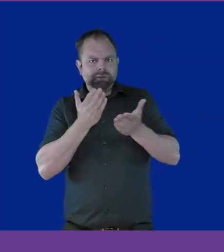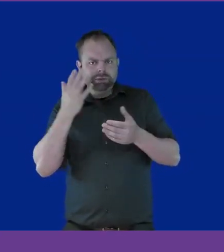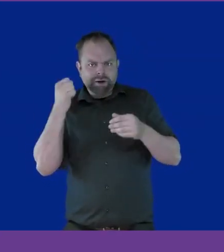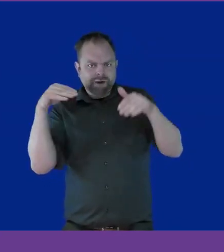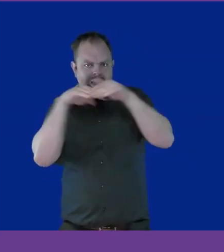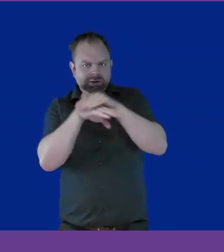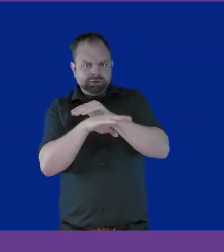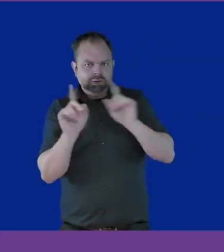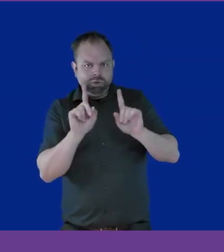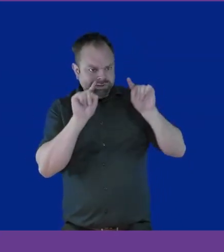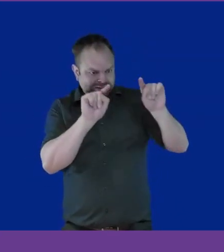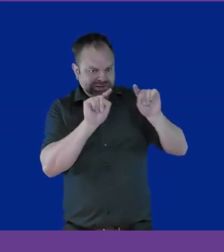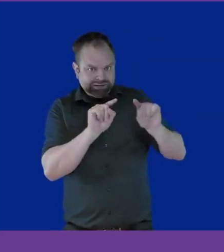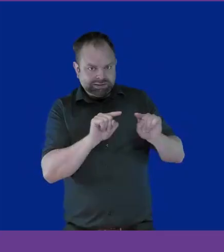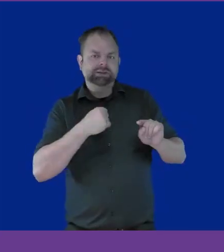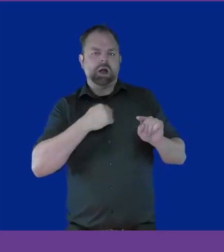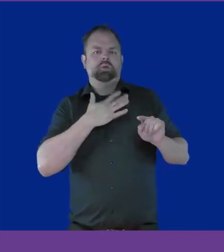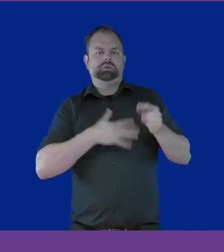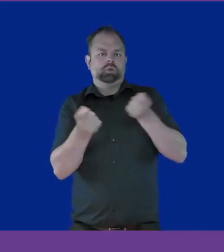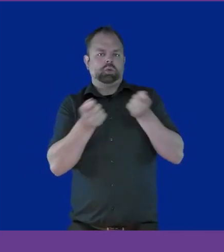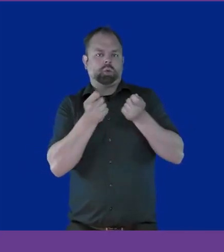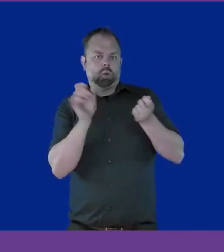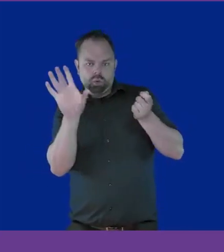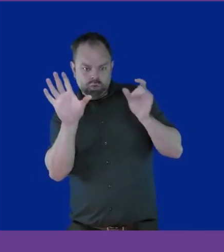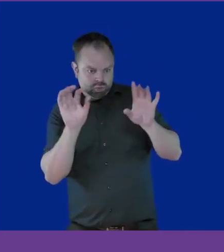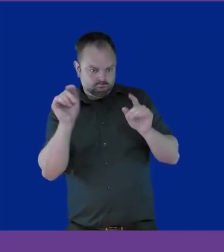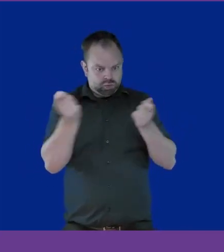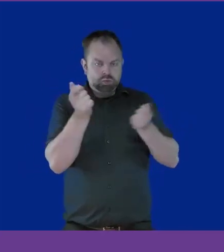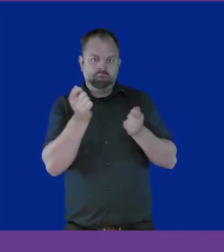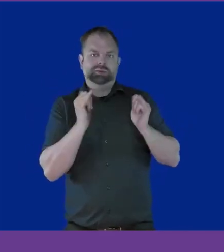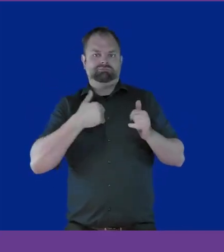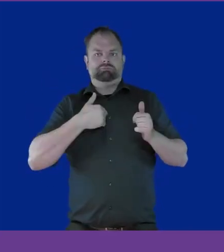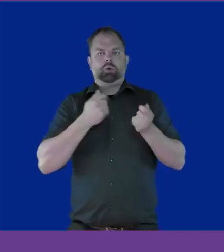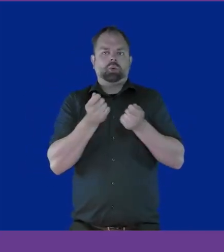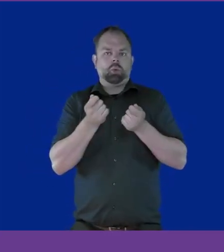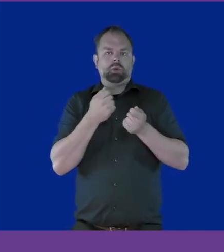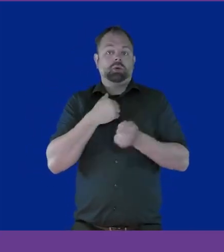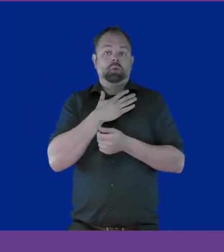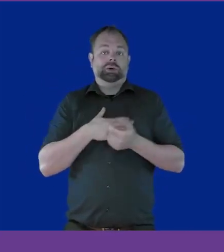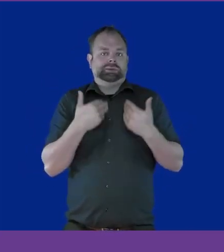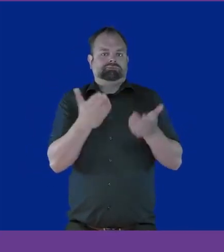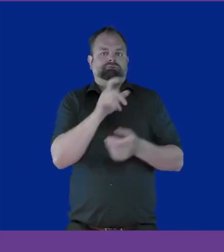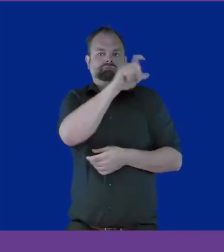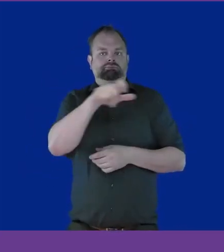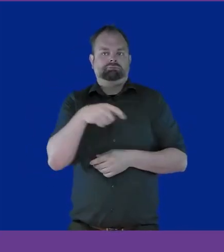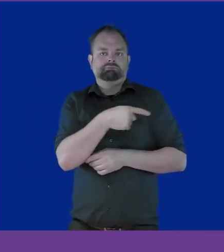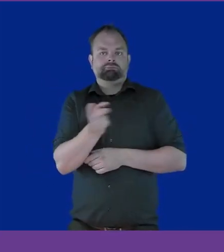better control of their payment account information, their financial information, what is happening with their money in their